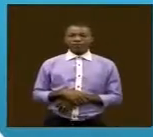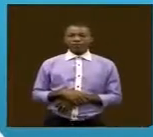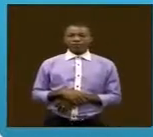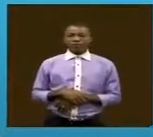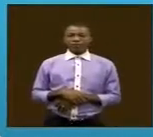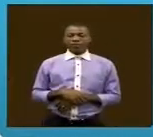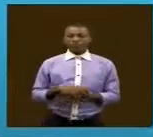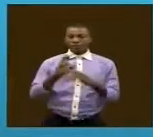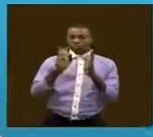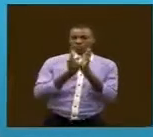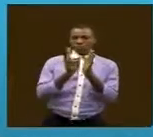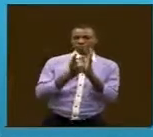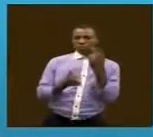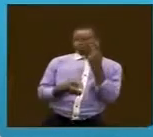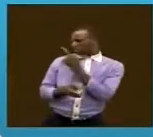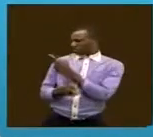How was the video?